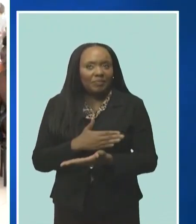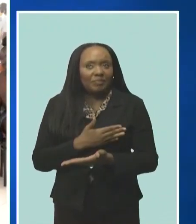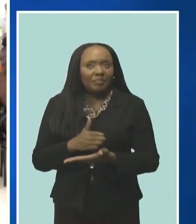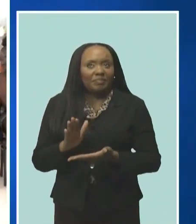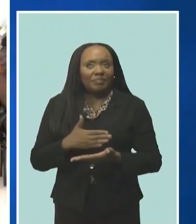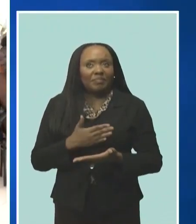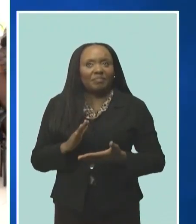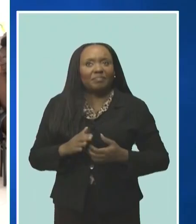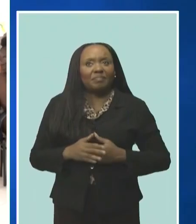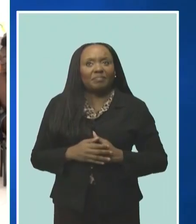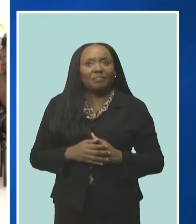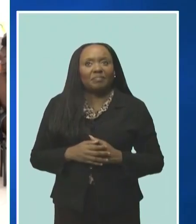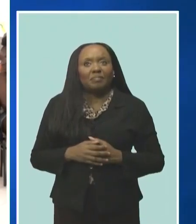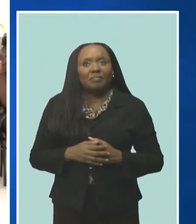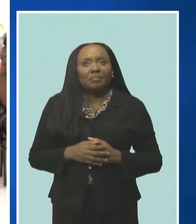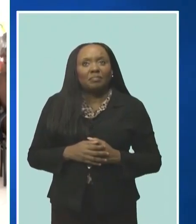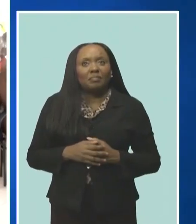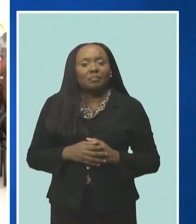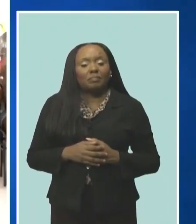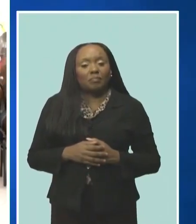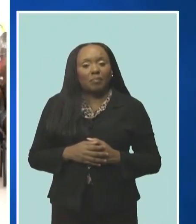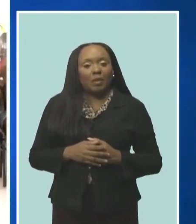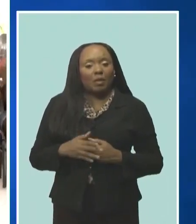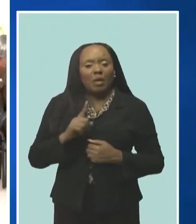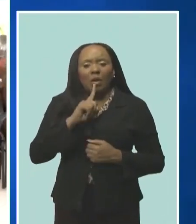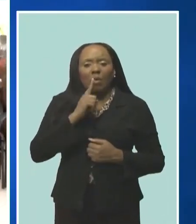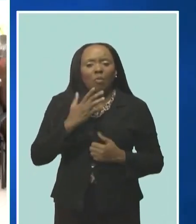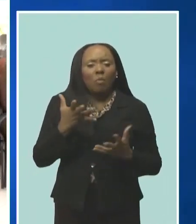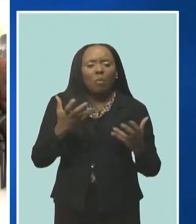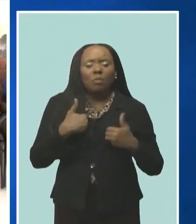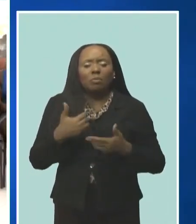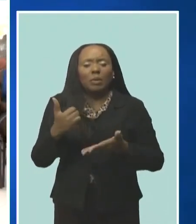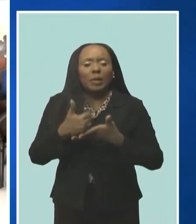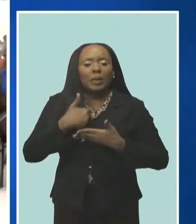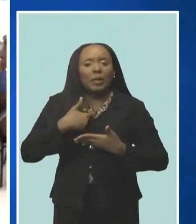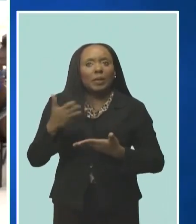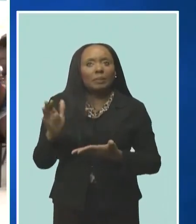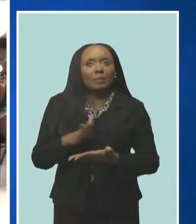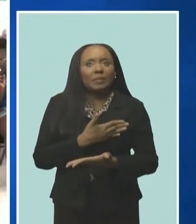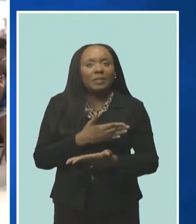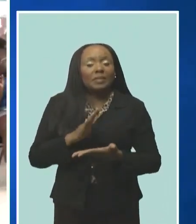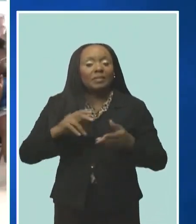triumphantly. Won't you help to sing